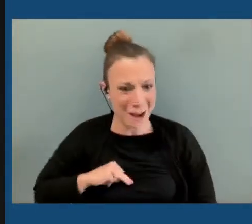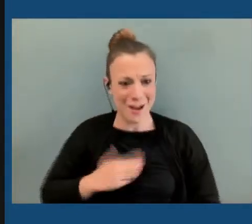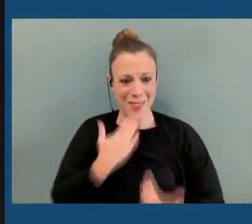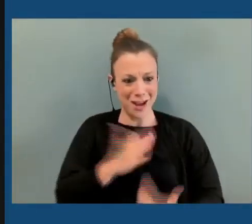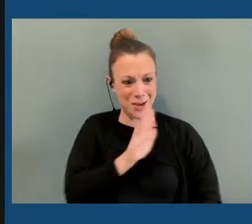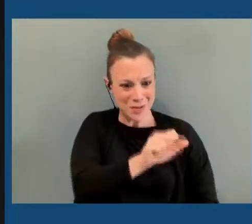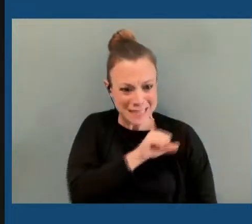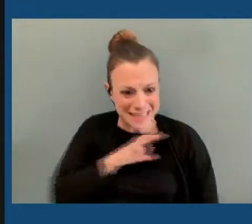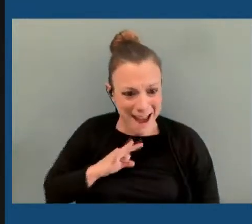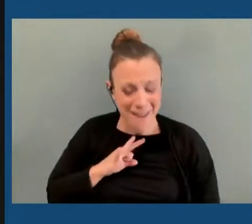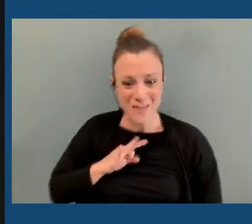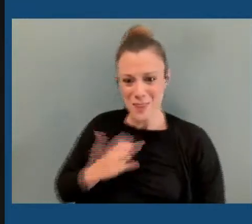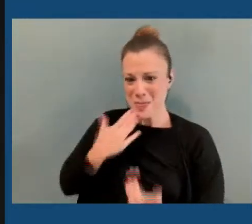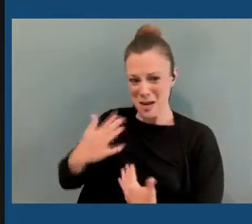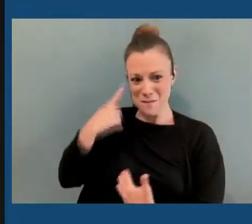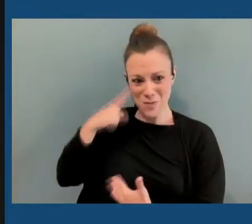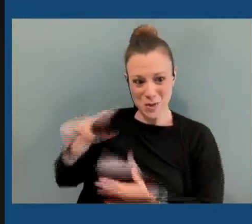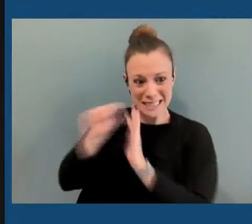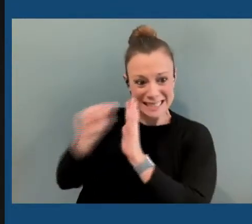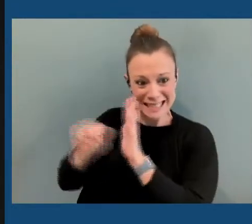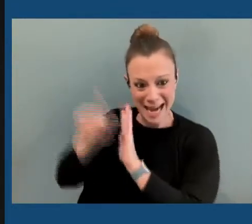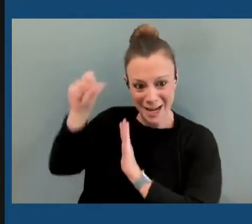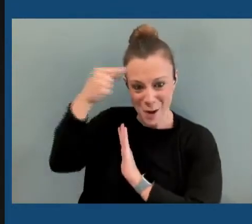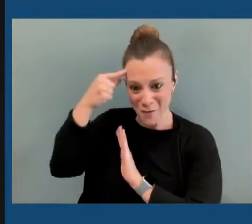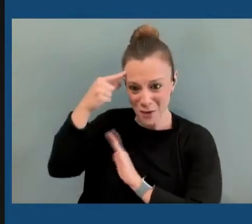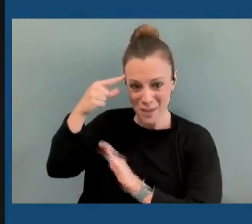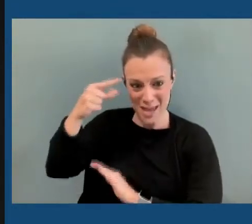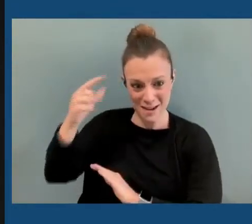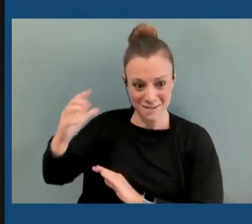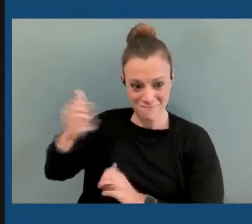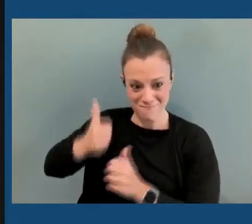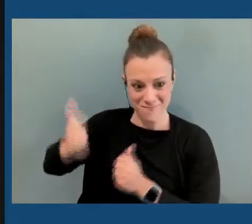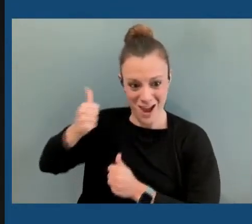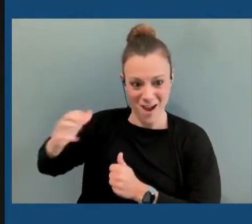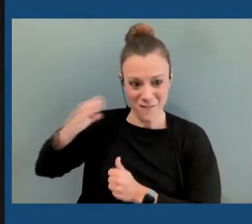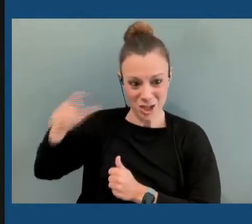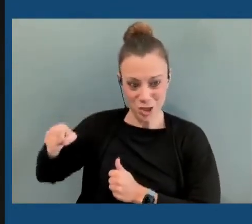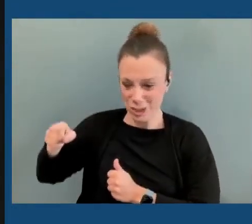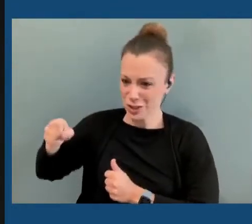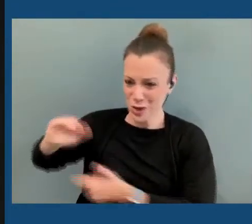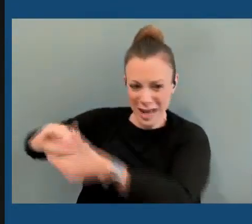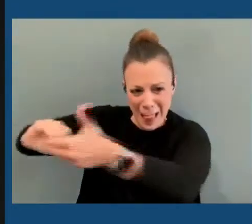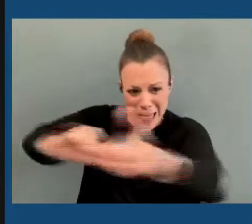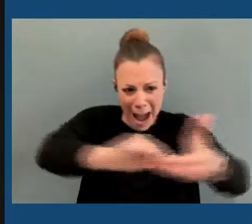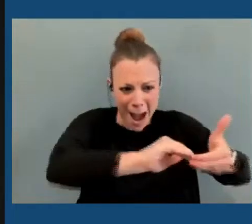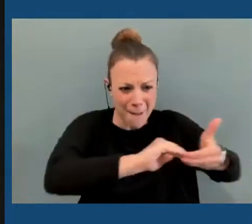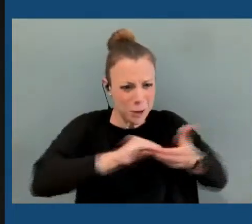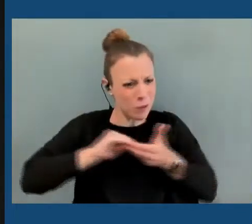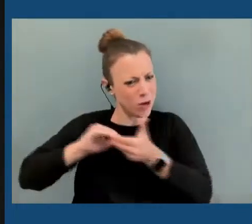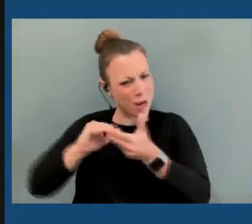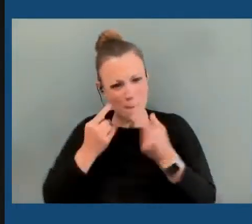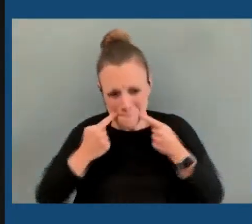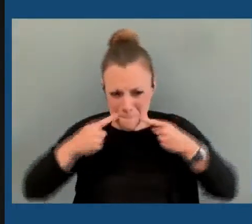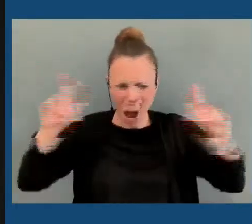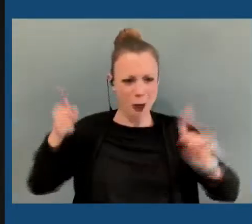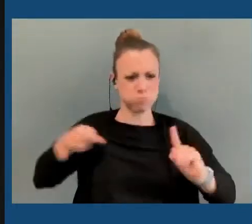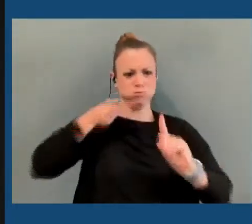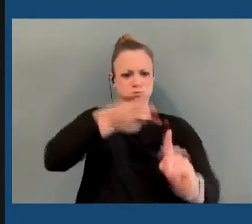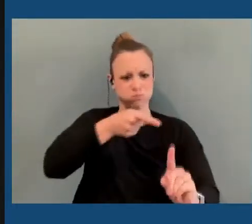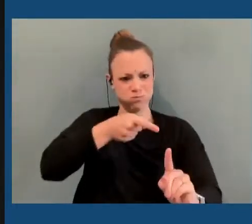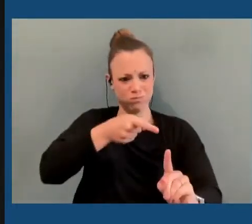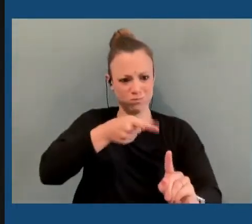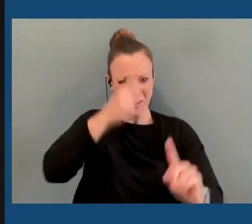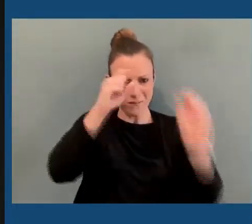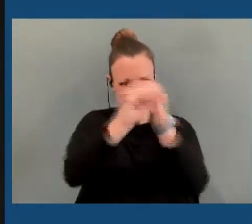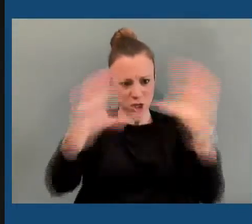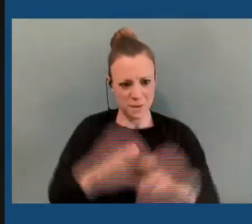state and officials that were able to collaborate and bringing all of that together. Again, I would just want to acknowledge